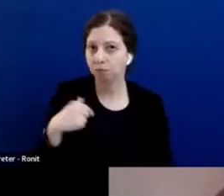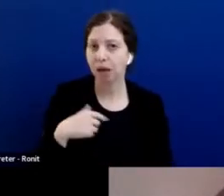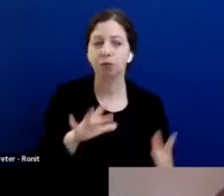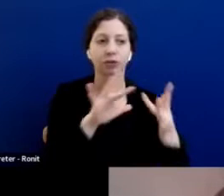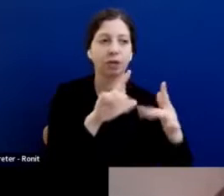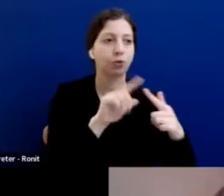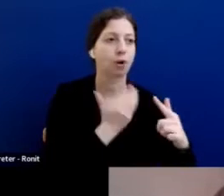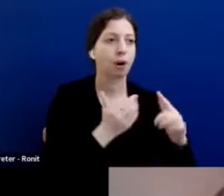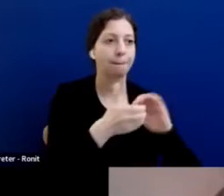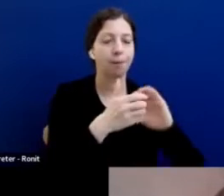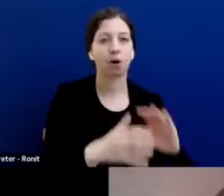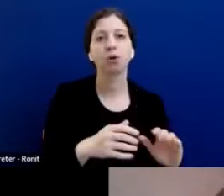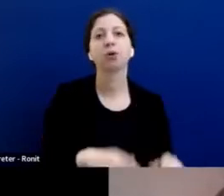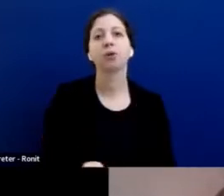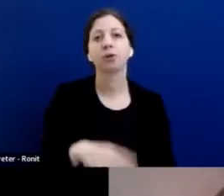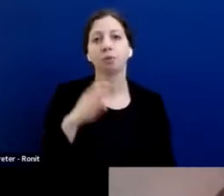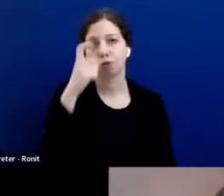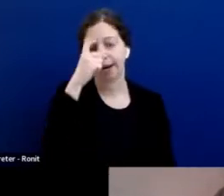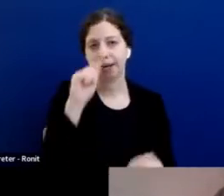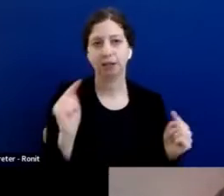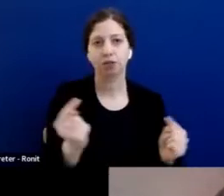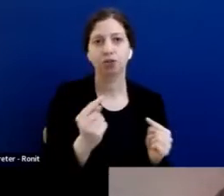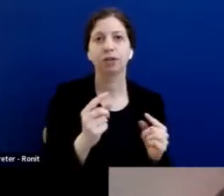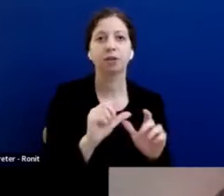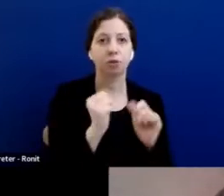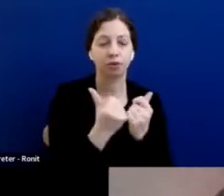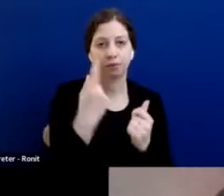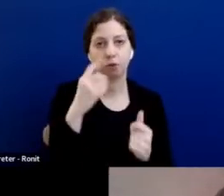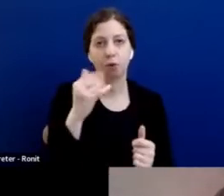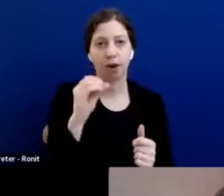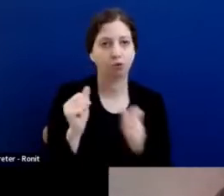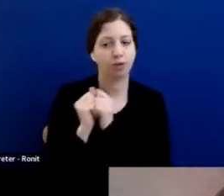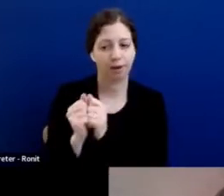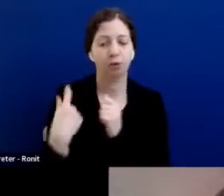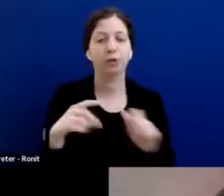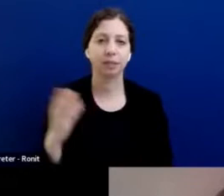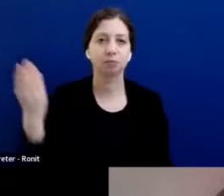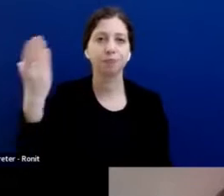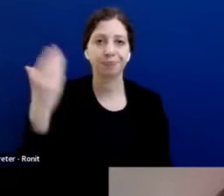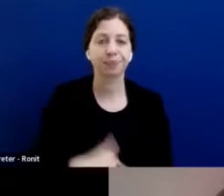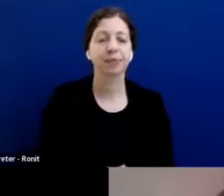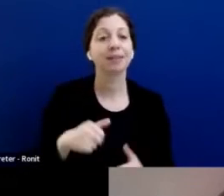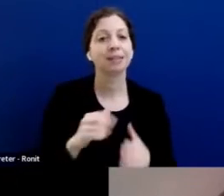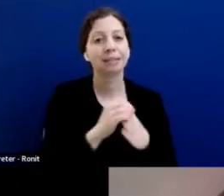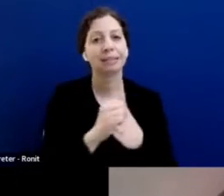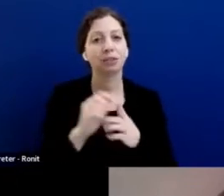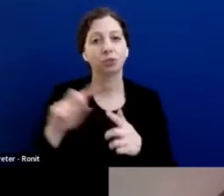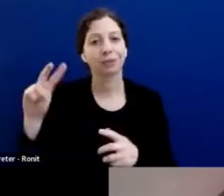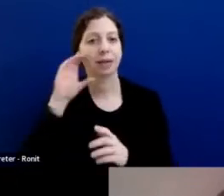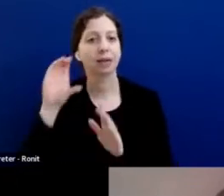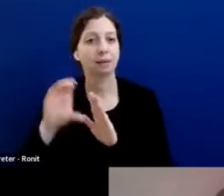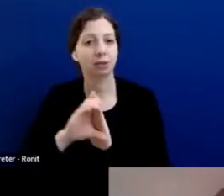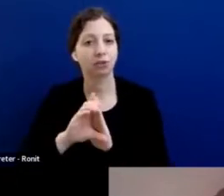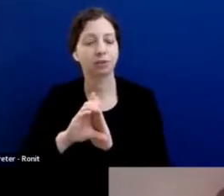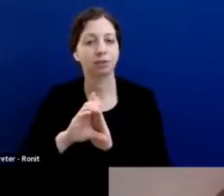Brain Injury Association of Ohio, and together we did the presentation. And this leads me to the second image on the